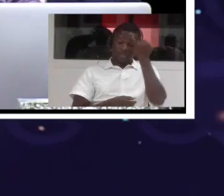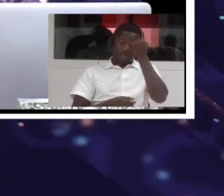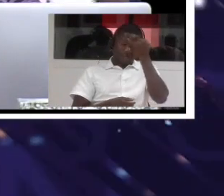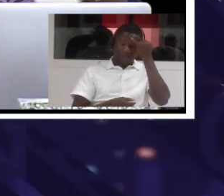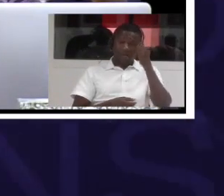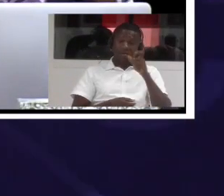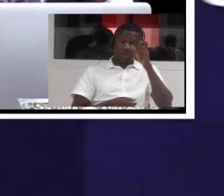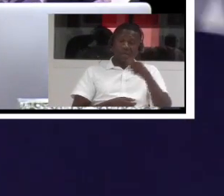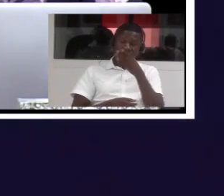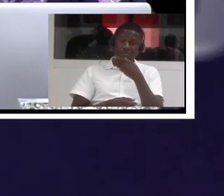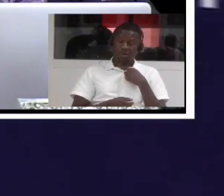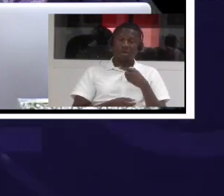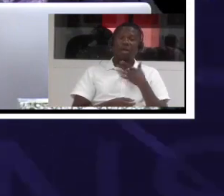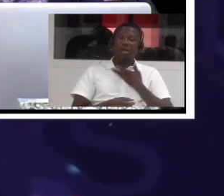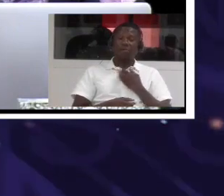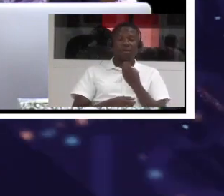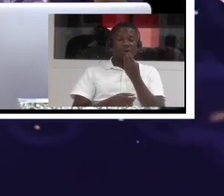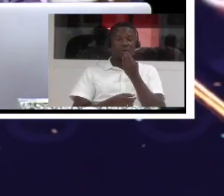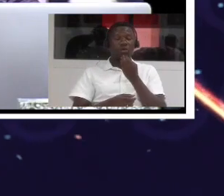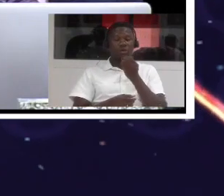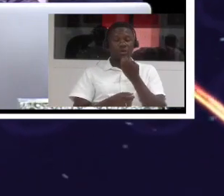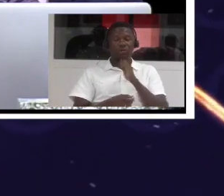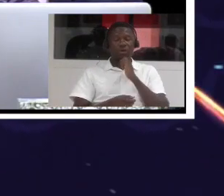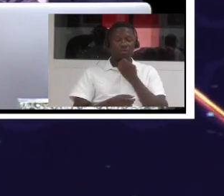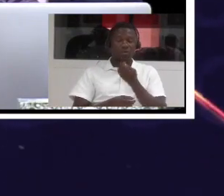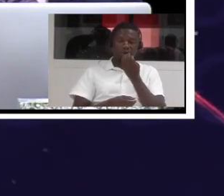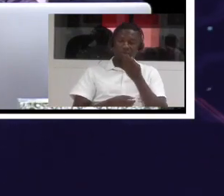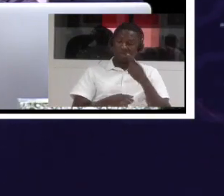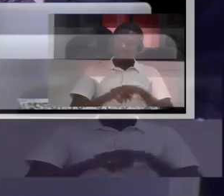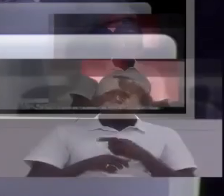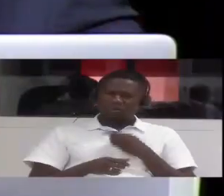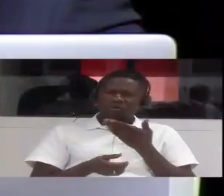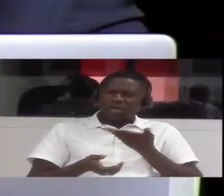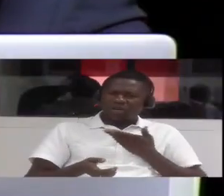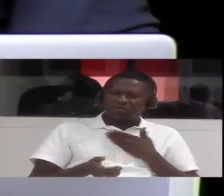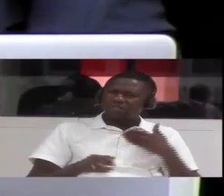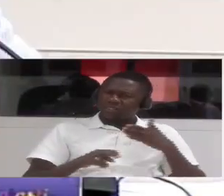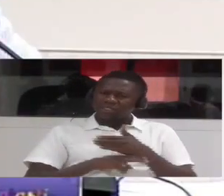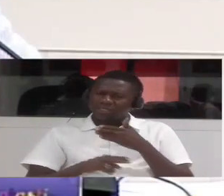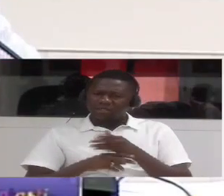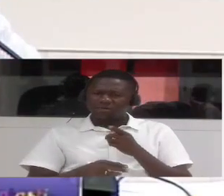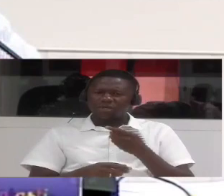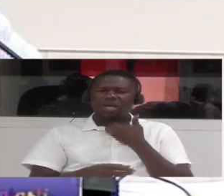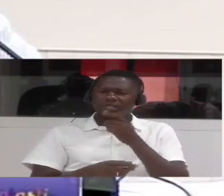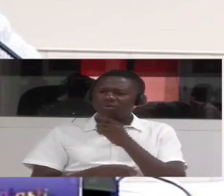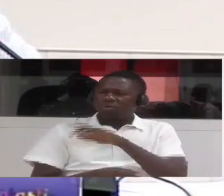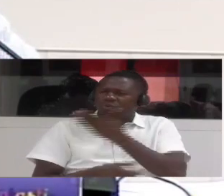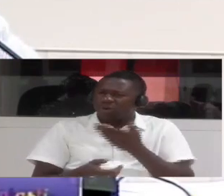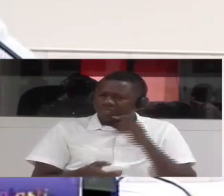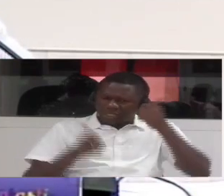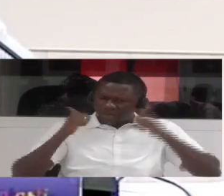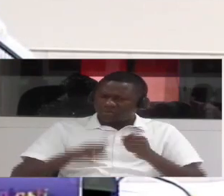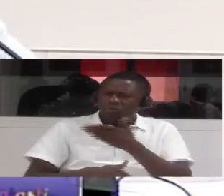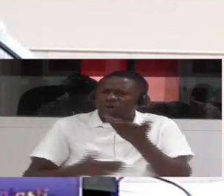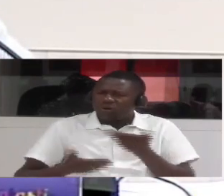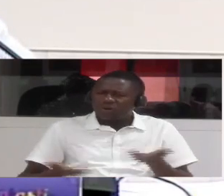him, because we had some delay and some, I told him that, but why is this happening? And he told me, well, in a